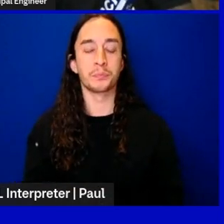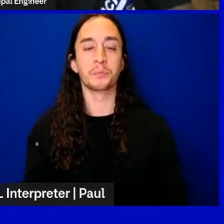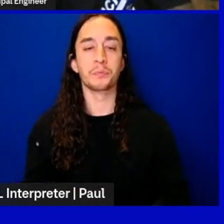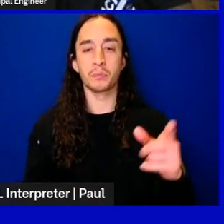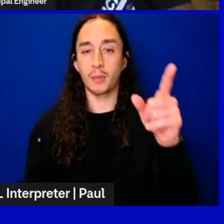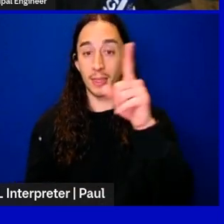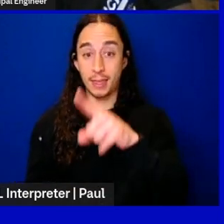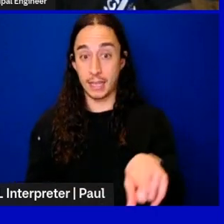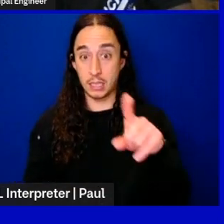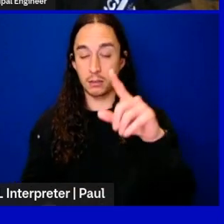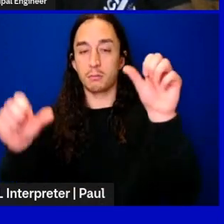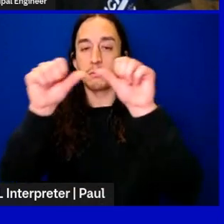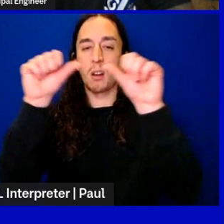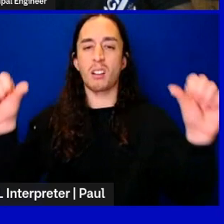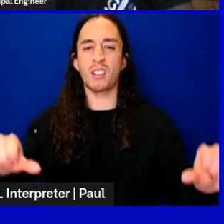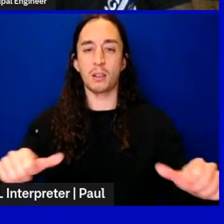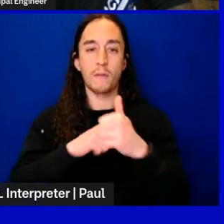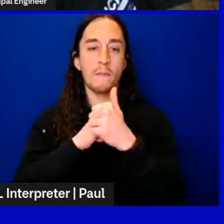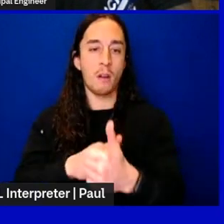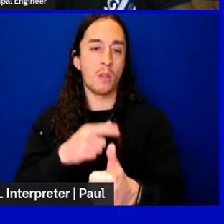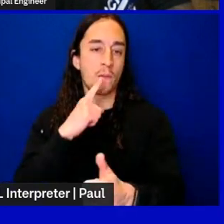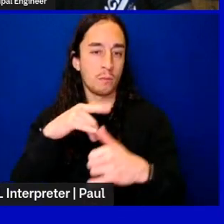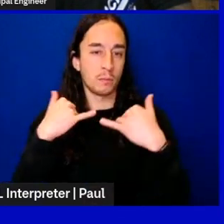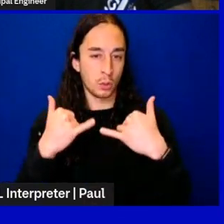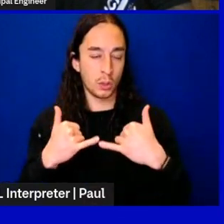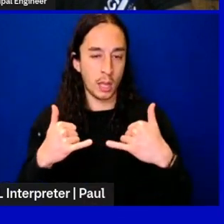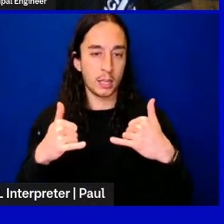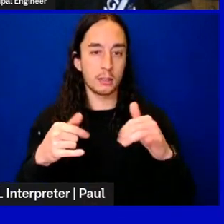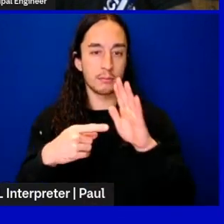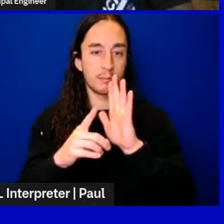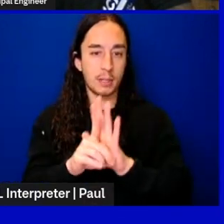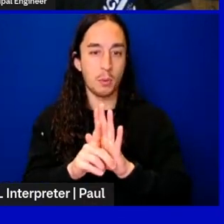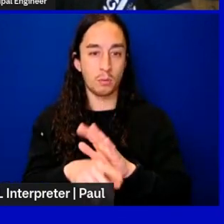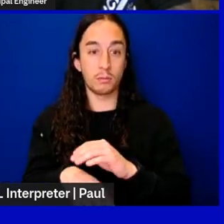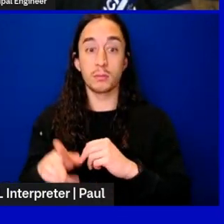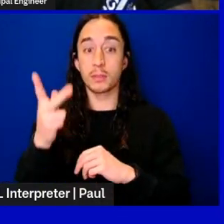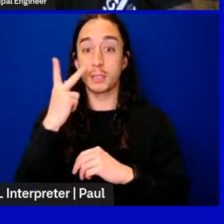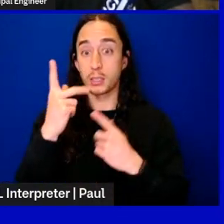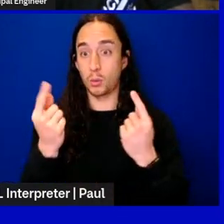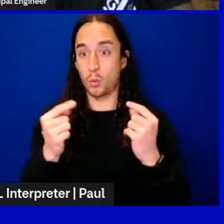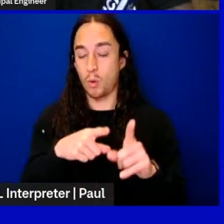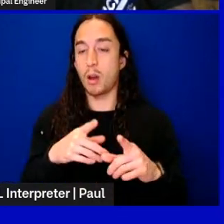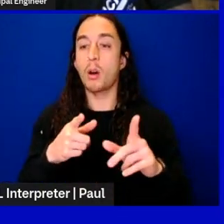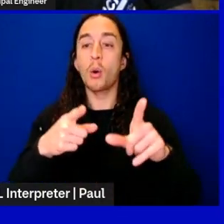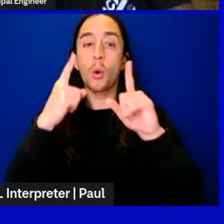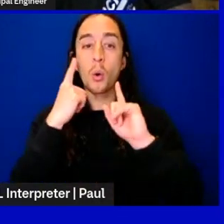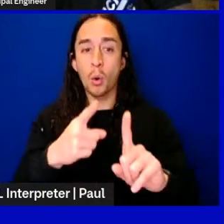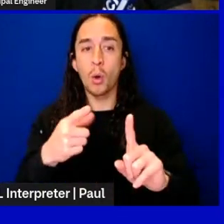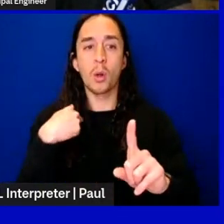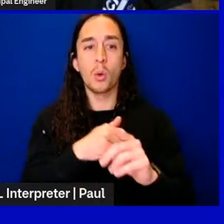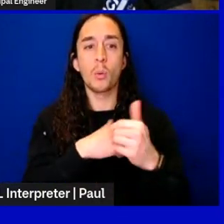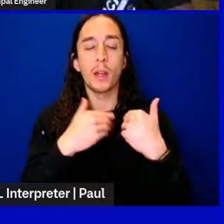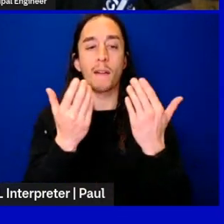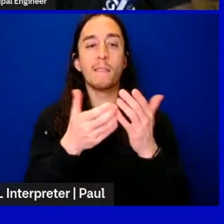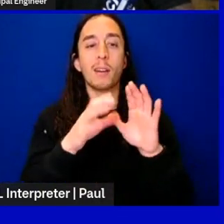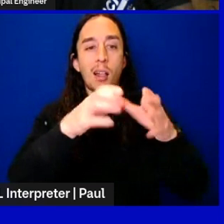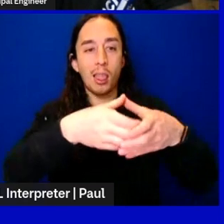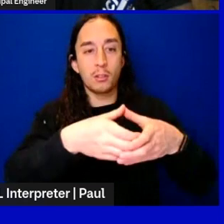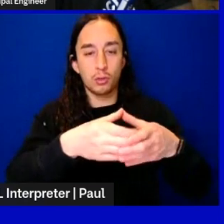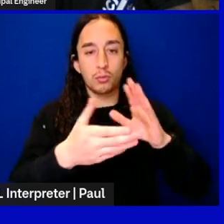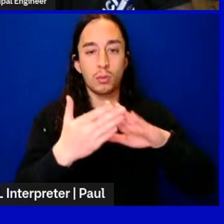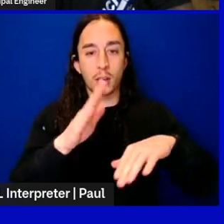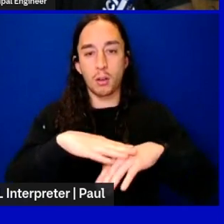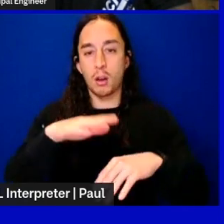which we are going to follow in today's demonstration. So if you see here, the ultimate goal We have a cluster running on the AWS cloud, and this is